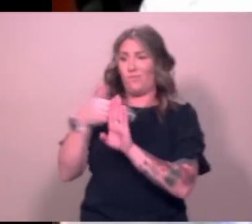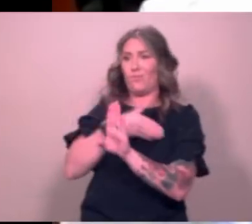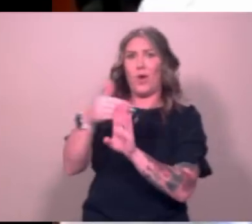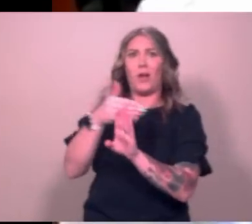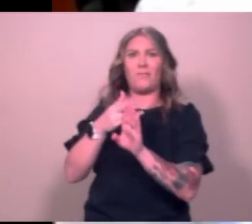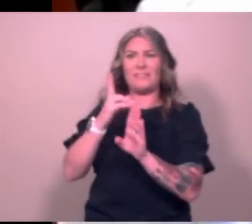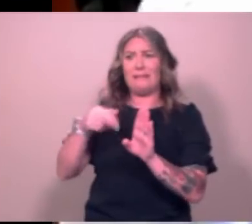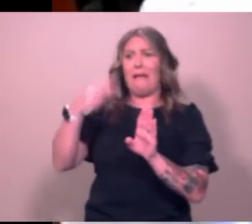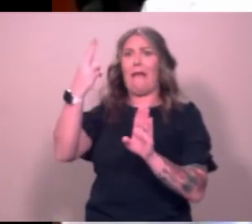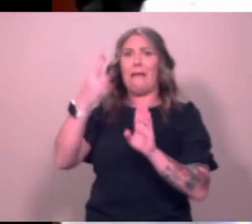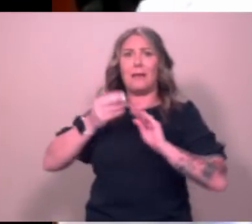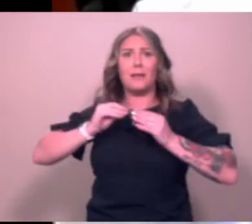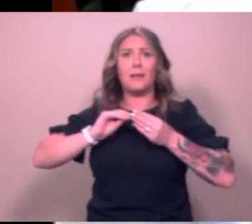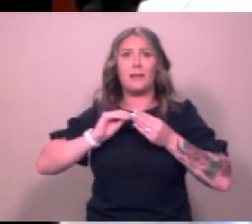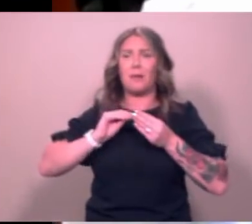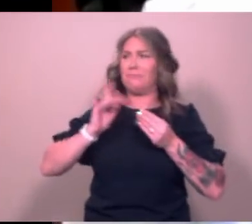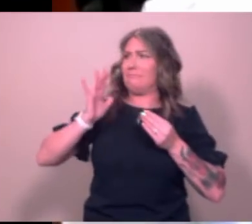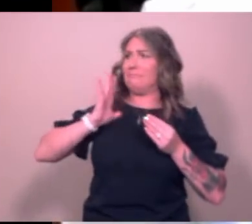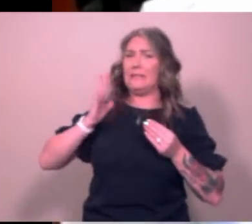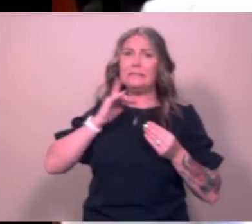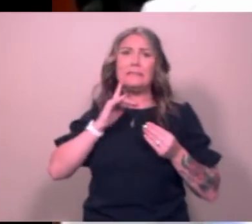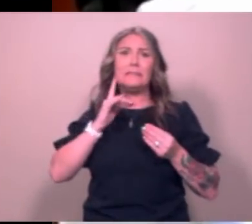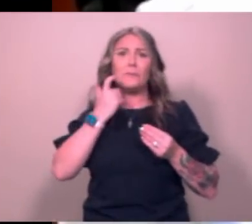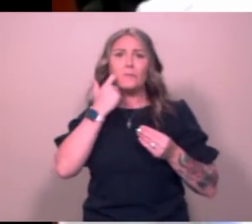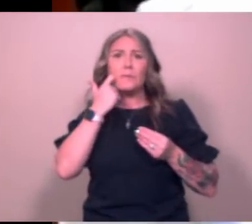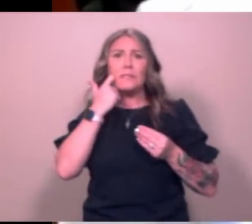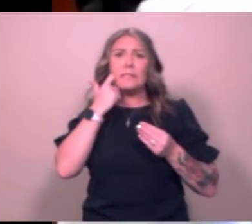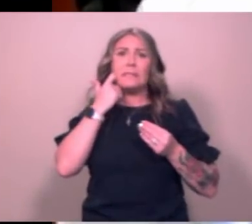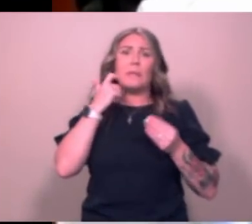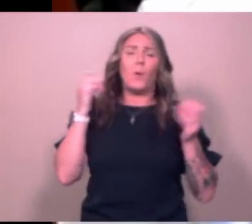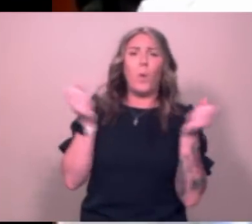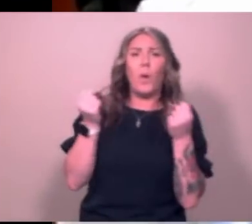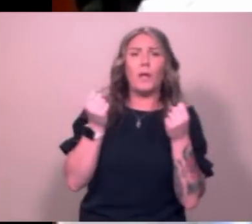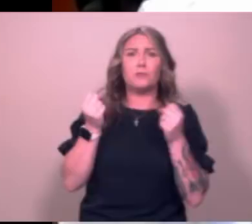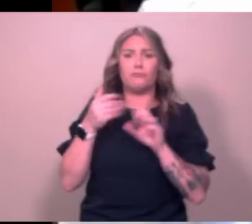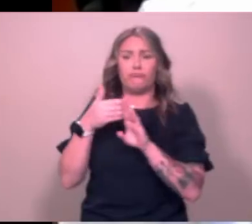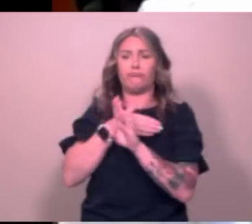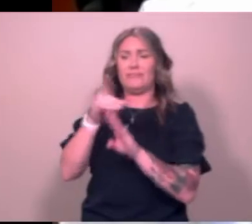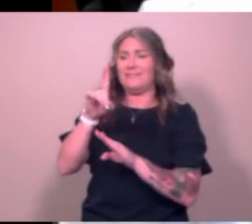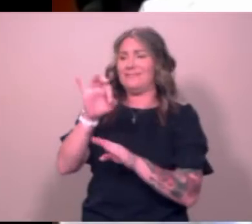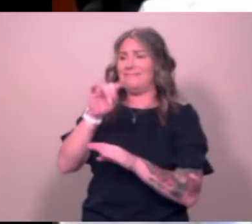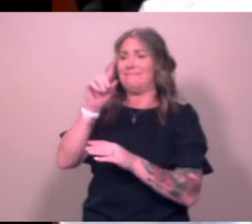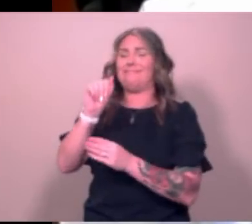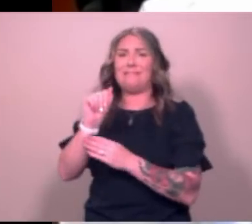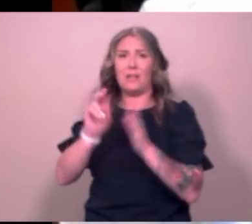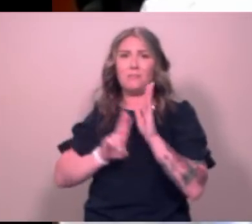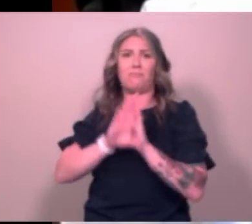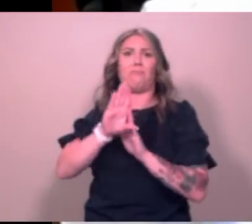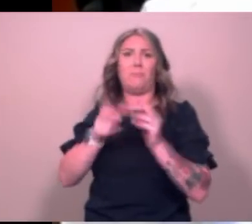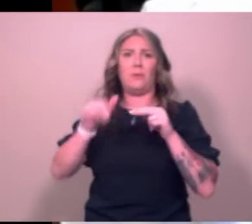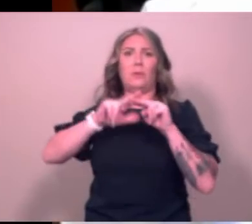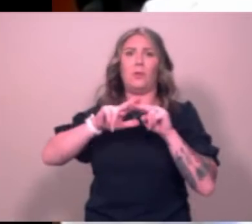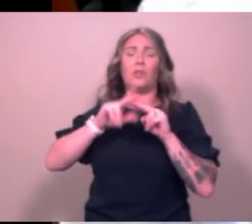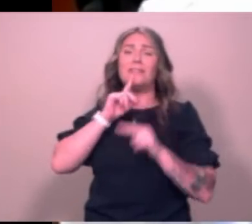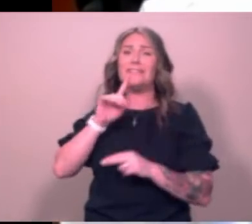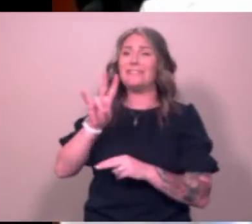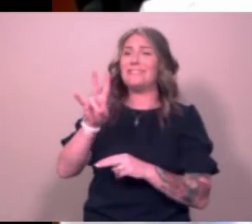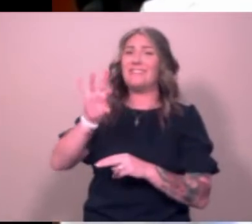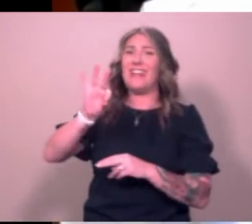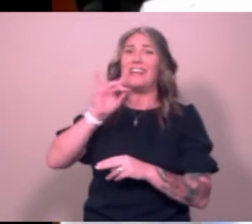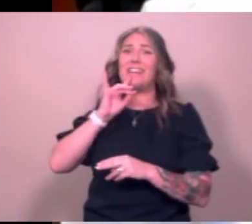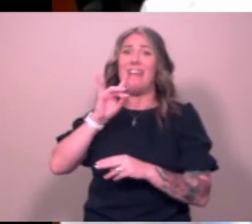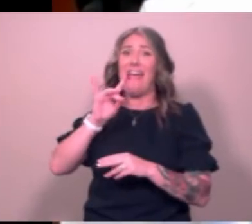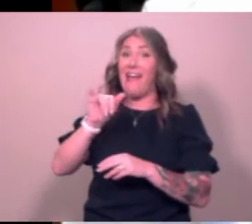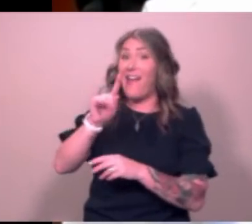high mark from last winter and from the prior Delta surge. 75 of the 98 have active infections and 23 are